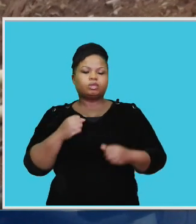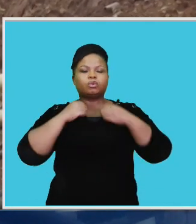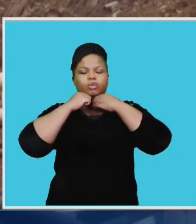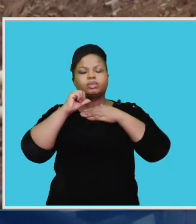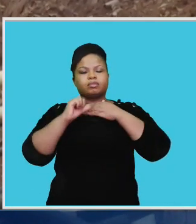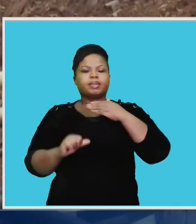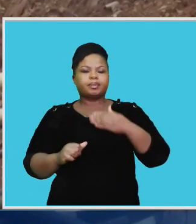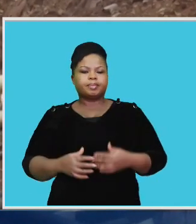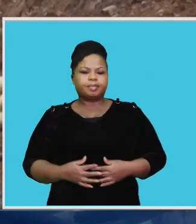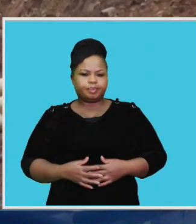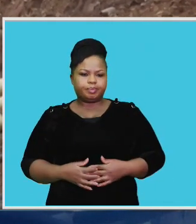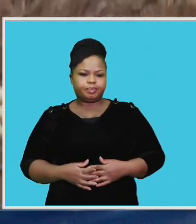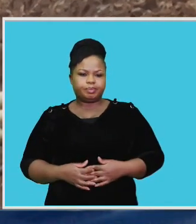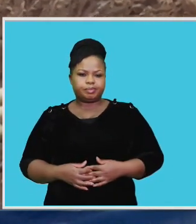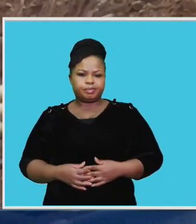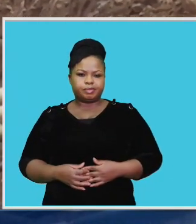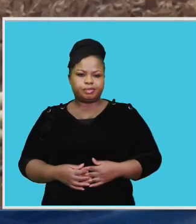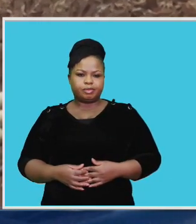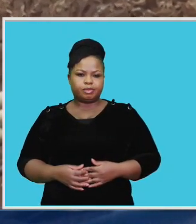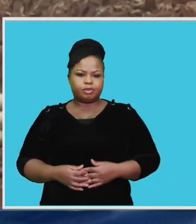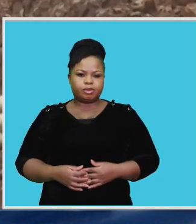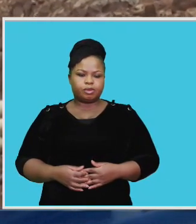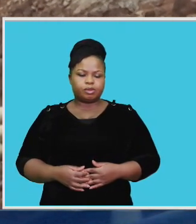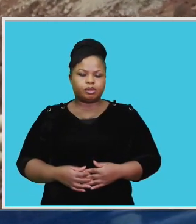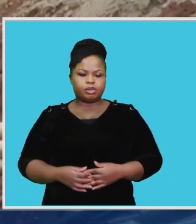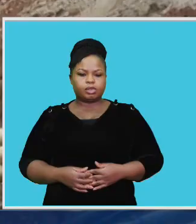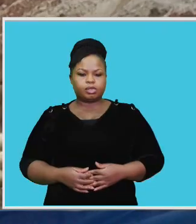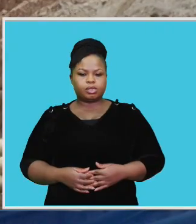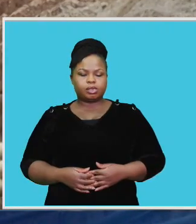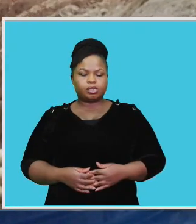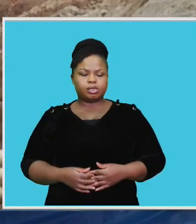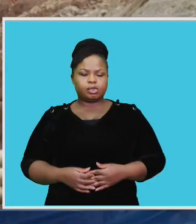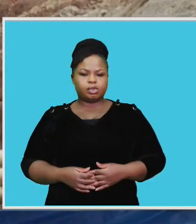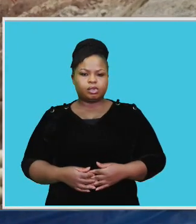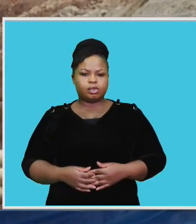kuka-August. Ezindabeni zeSoweto TV, ngikuNokulunga Mthembu ngiseBramfontein.